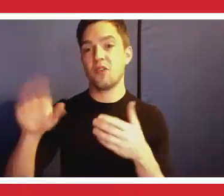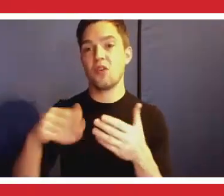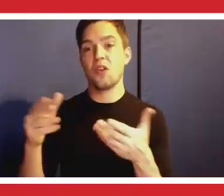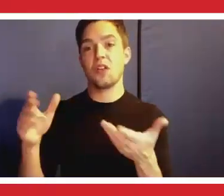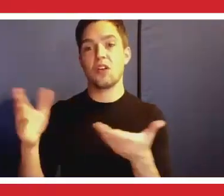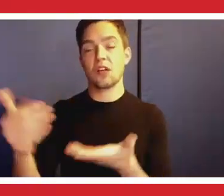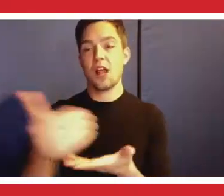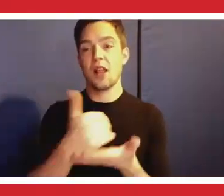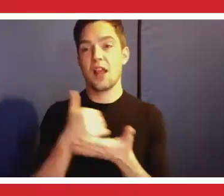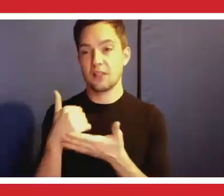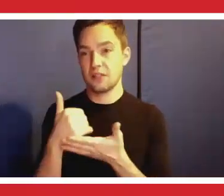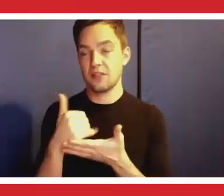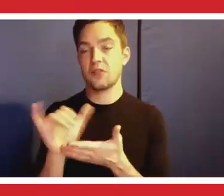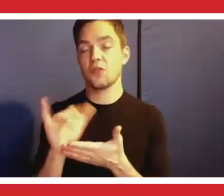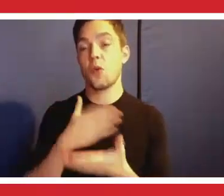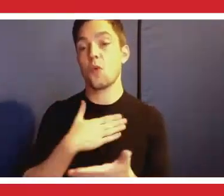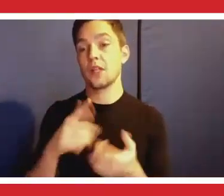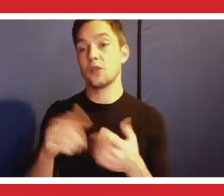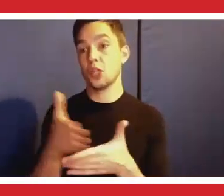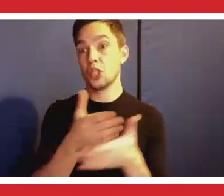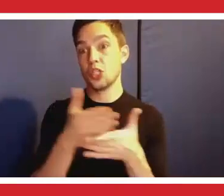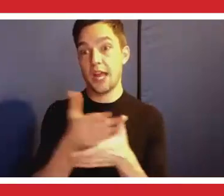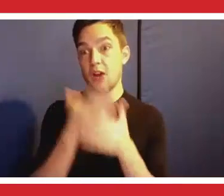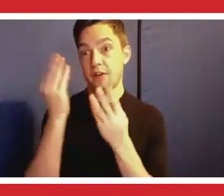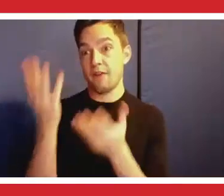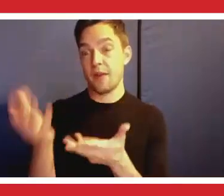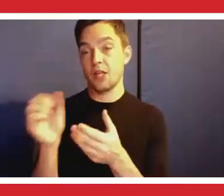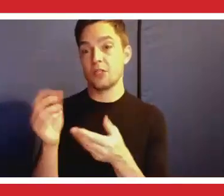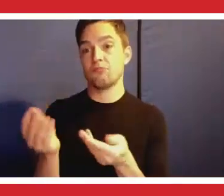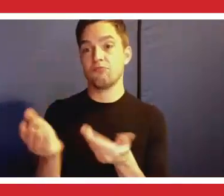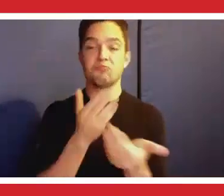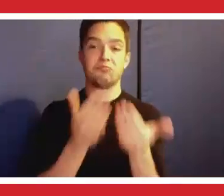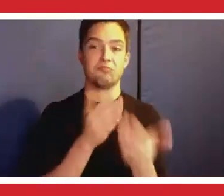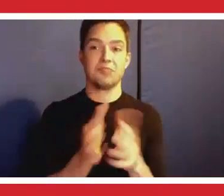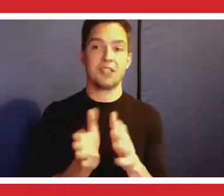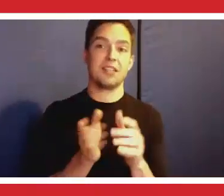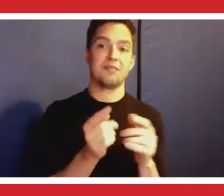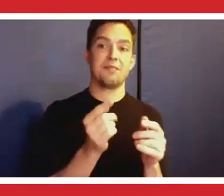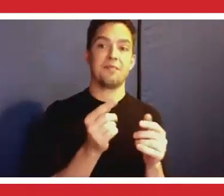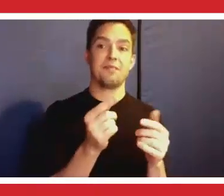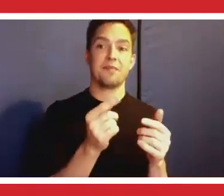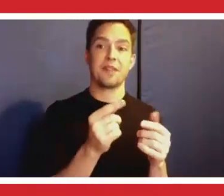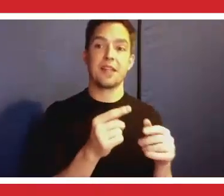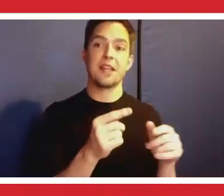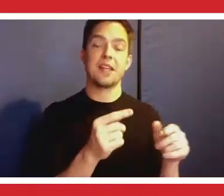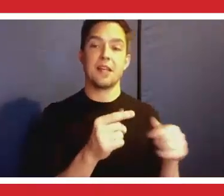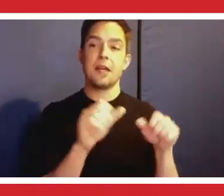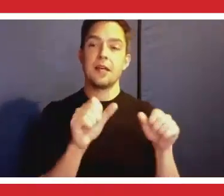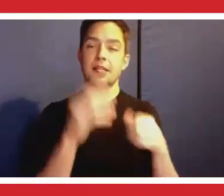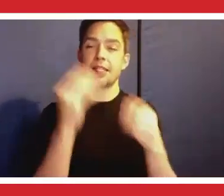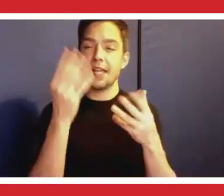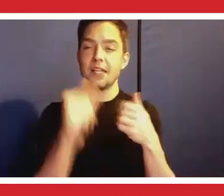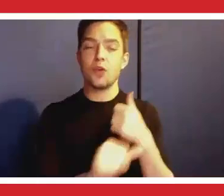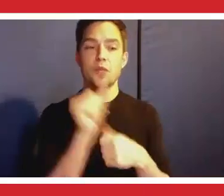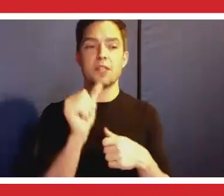and also willing to share data, despite all those potential risks and concerns